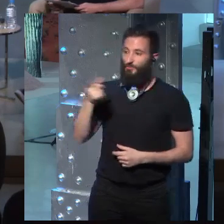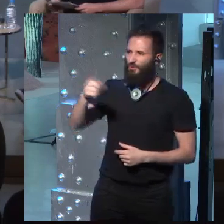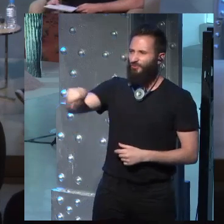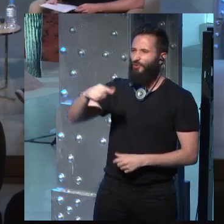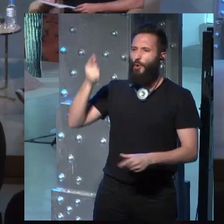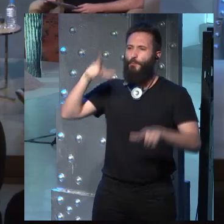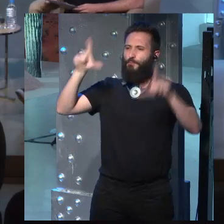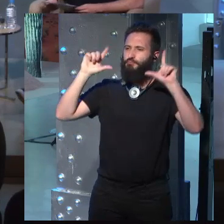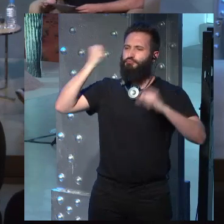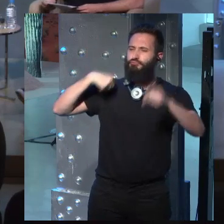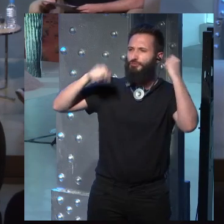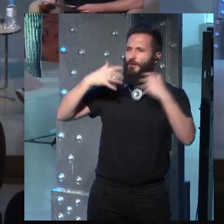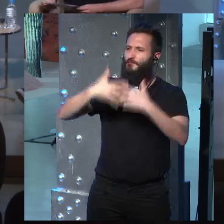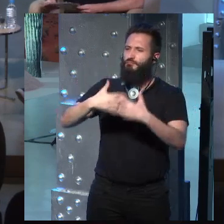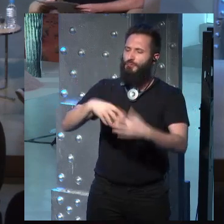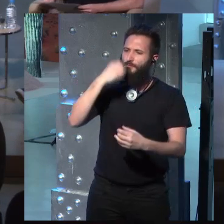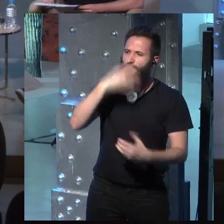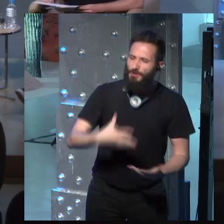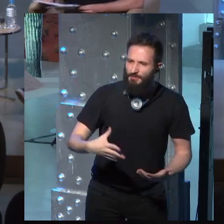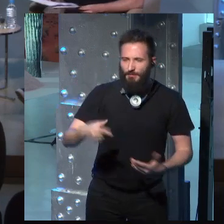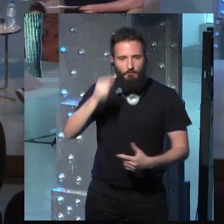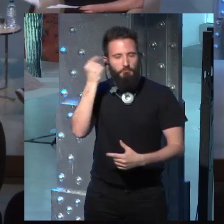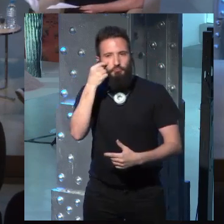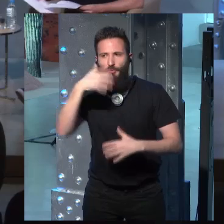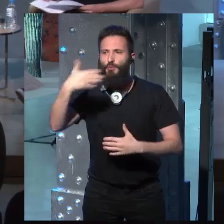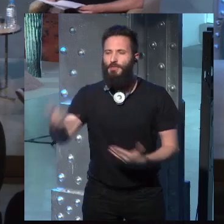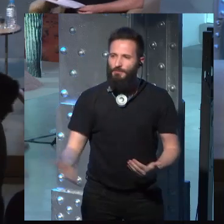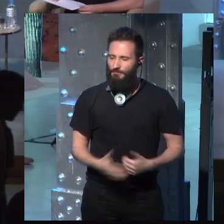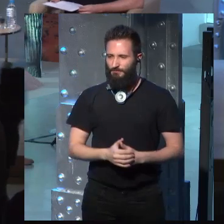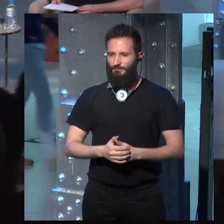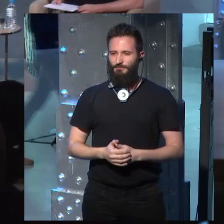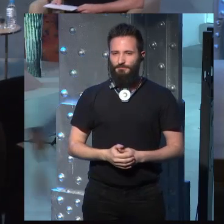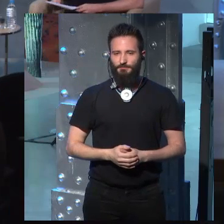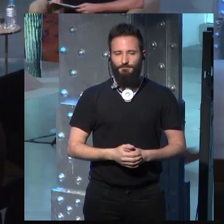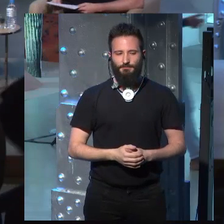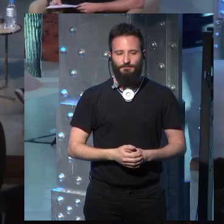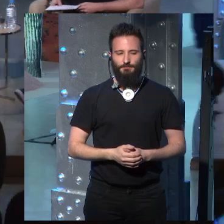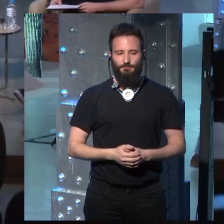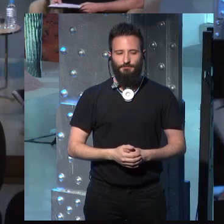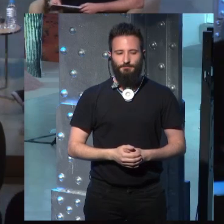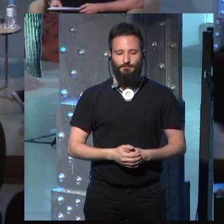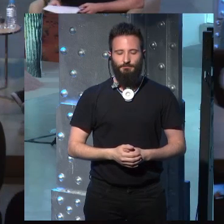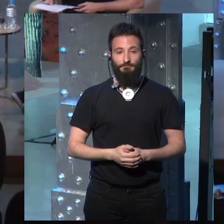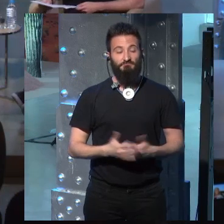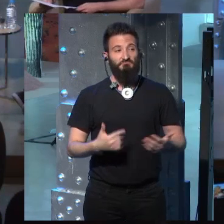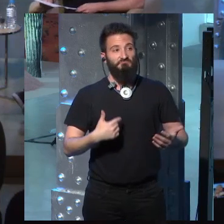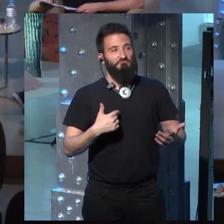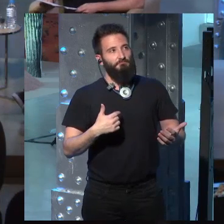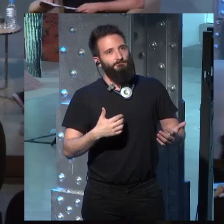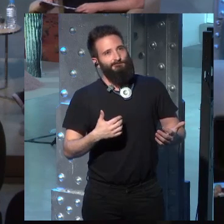you realize that the characters worked and the audience was with you? Well, I